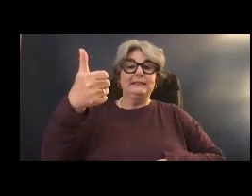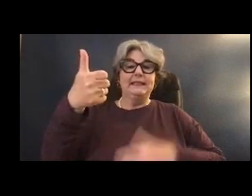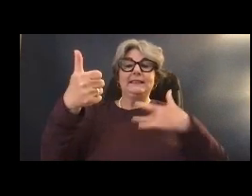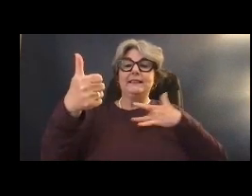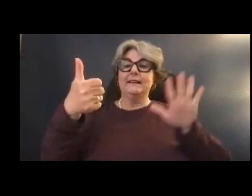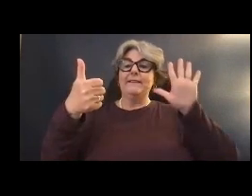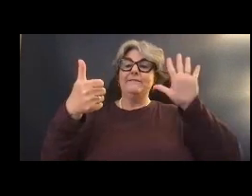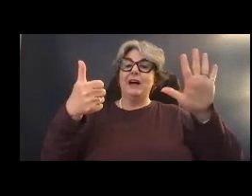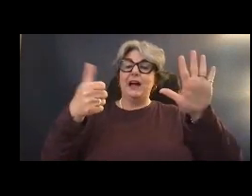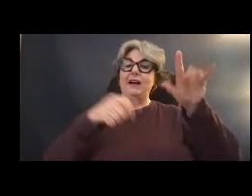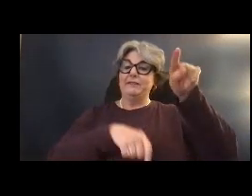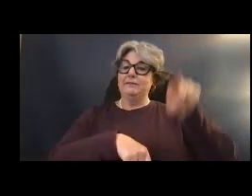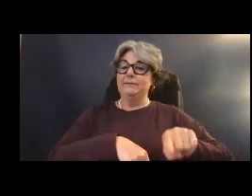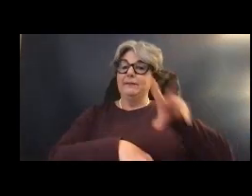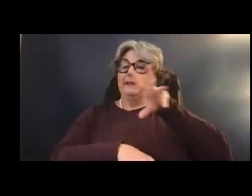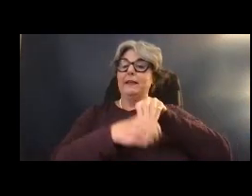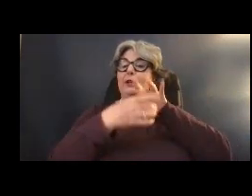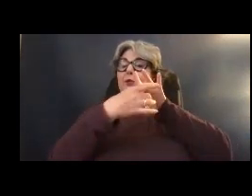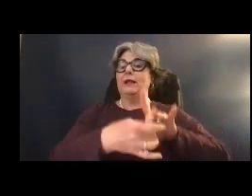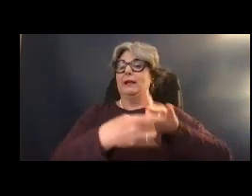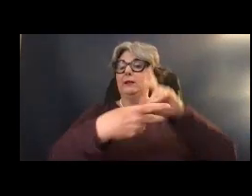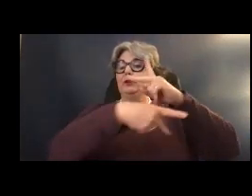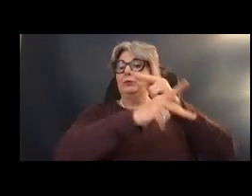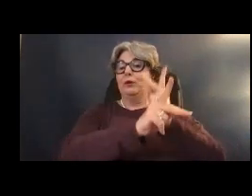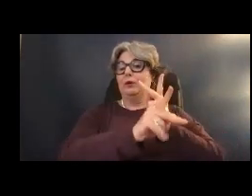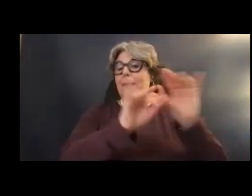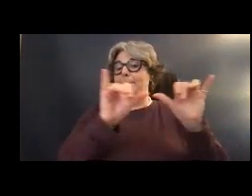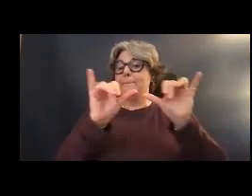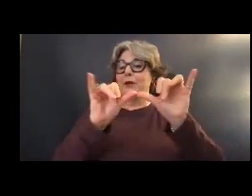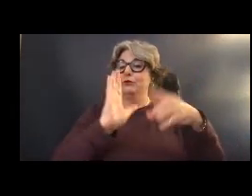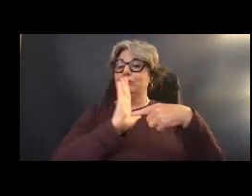on the screen include productivity measures.